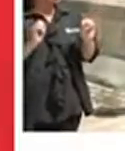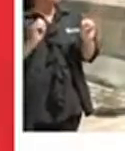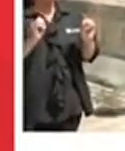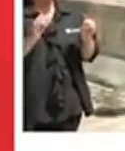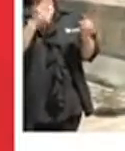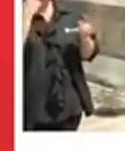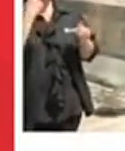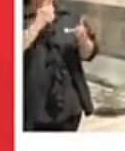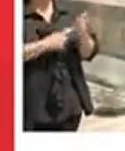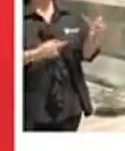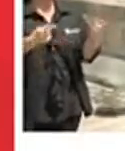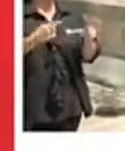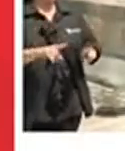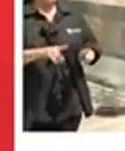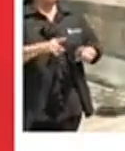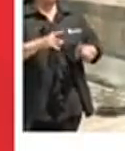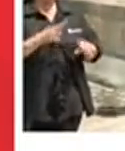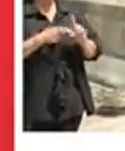from Cristobal.